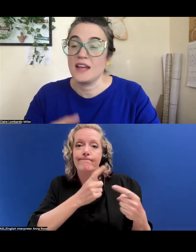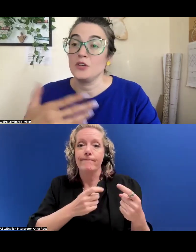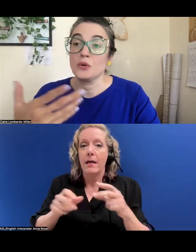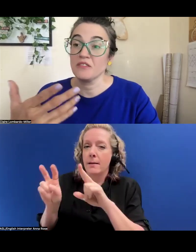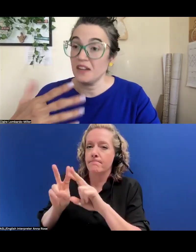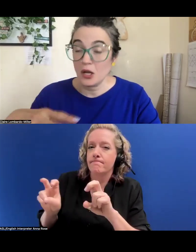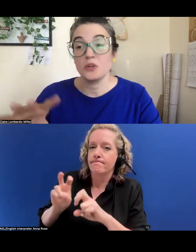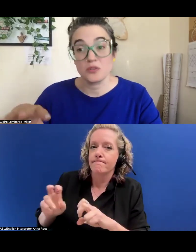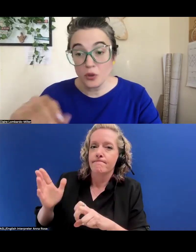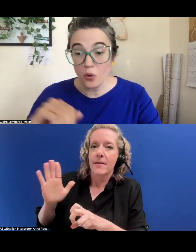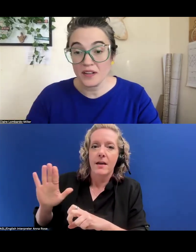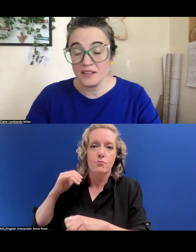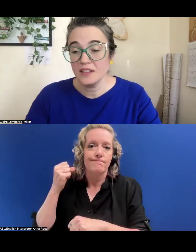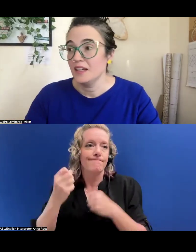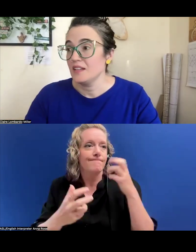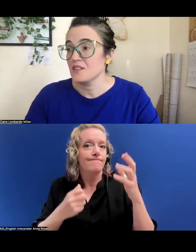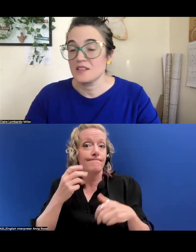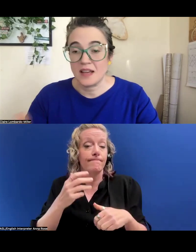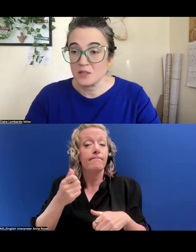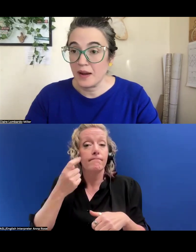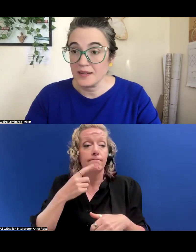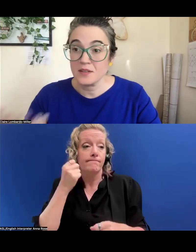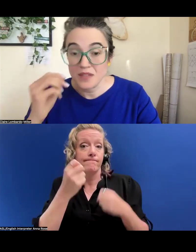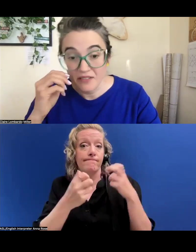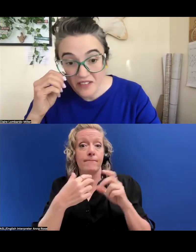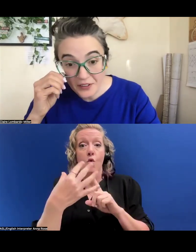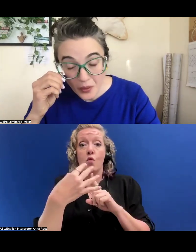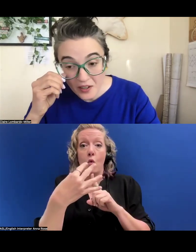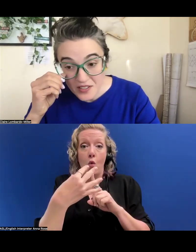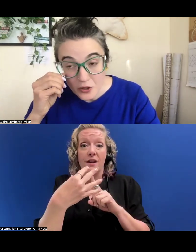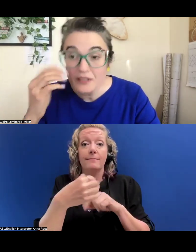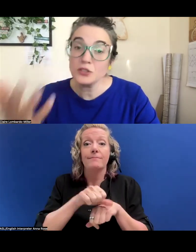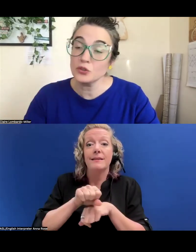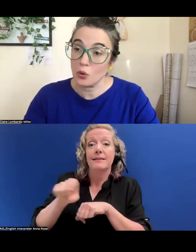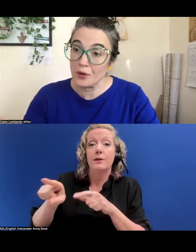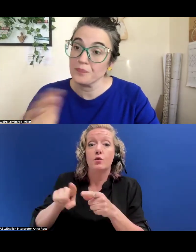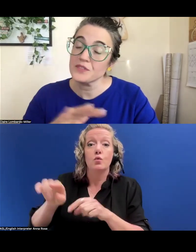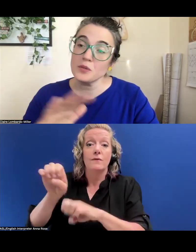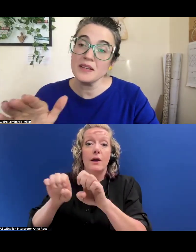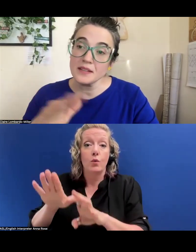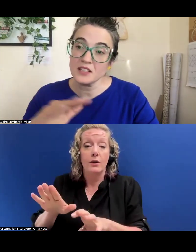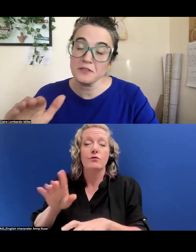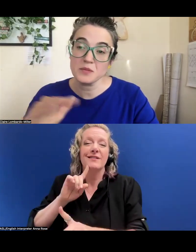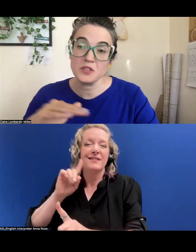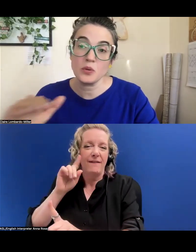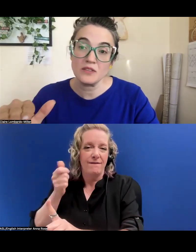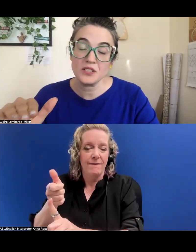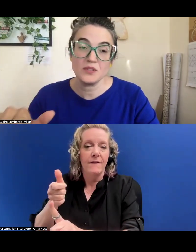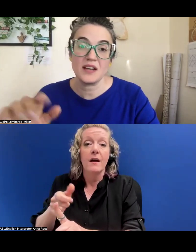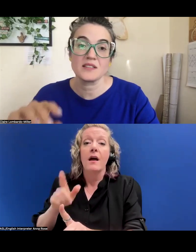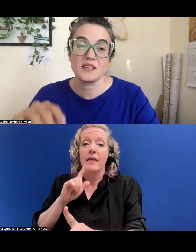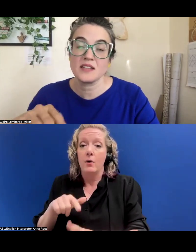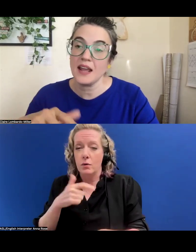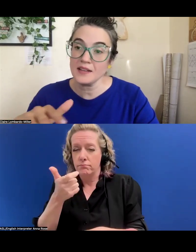And then your video, which is recorded, is assessed by some deaf evaluators, and you're given a score. So the basic difference between the